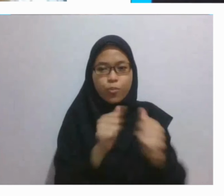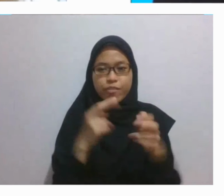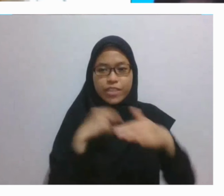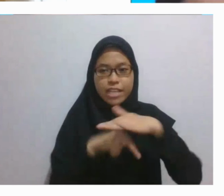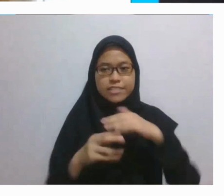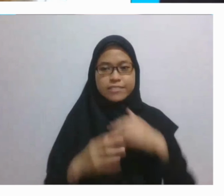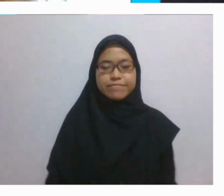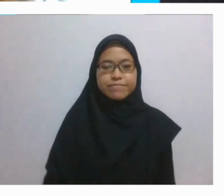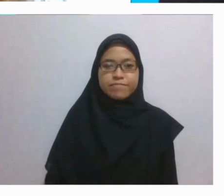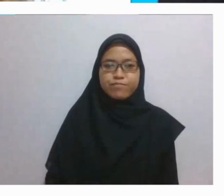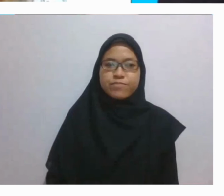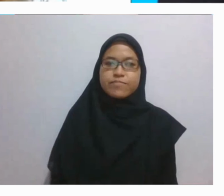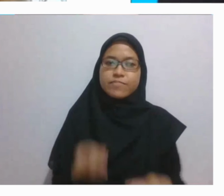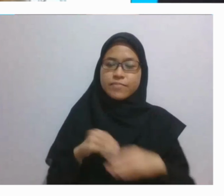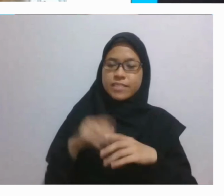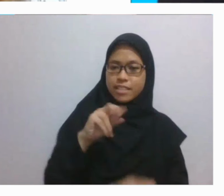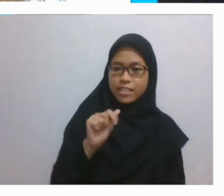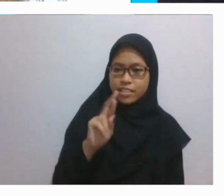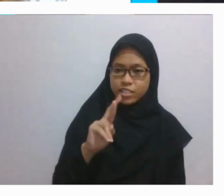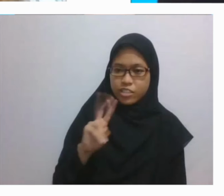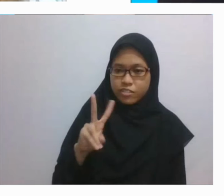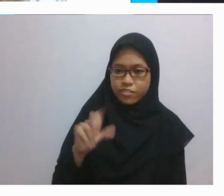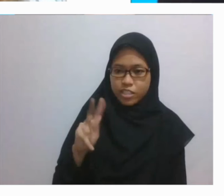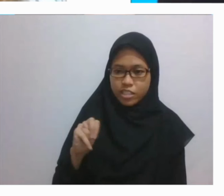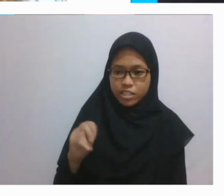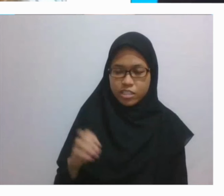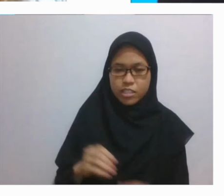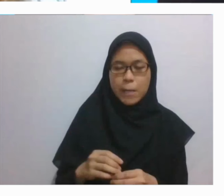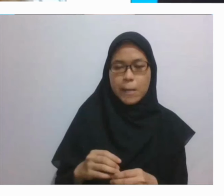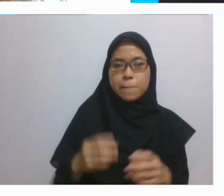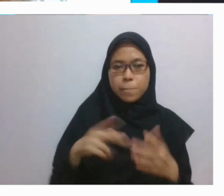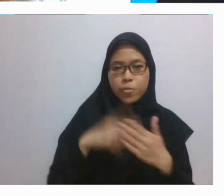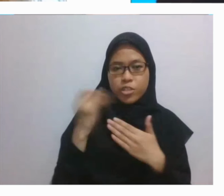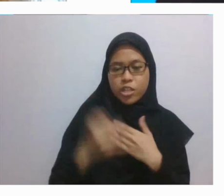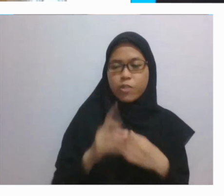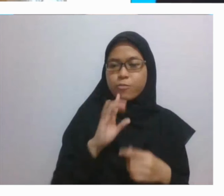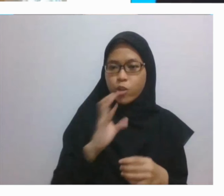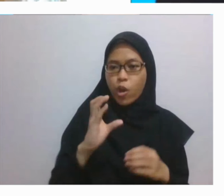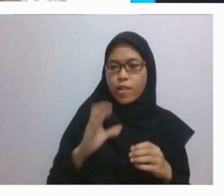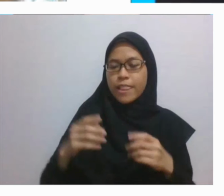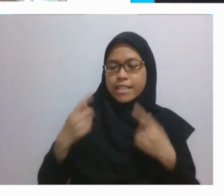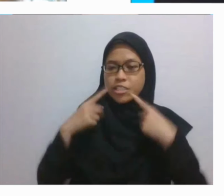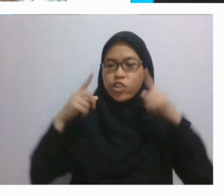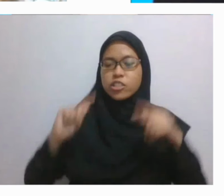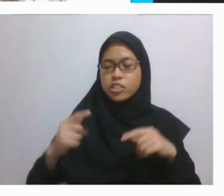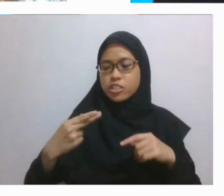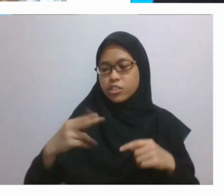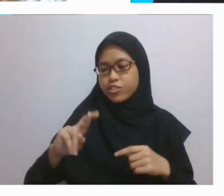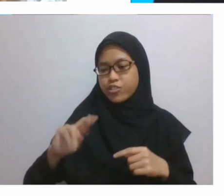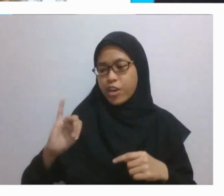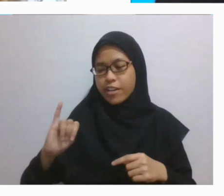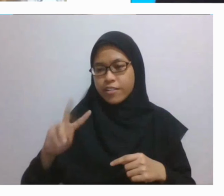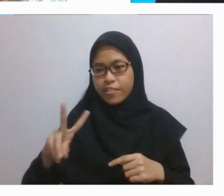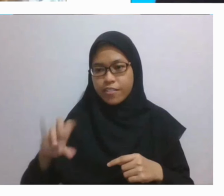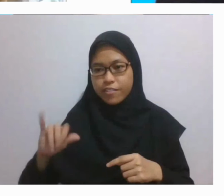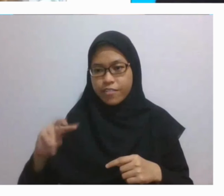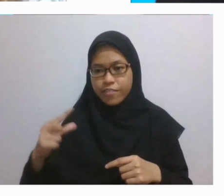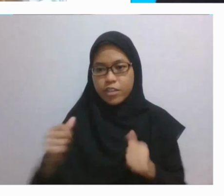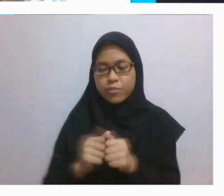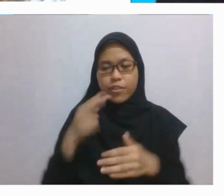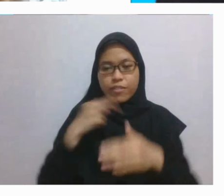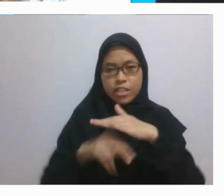mean, in the Naturvation project, we talk about it as thriving with nature. So we talk about it as having a good life